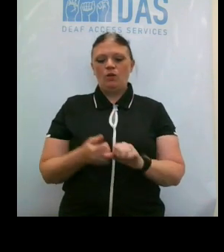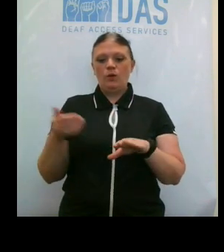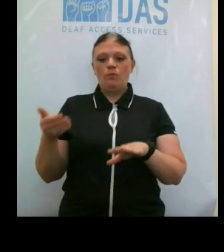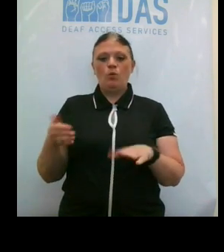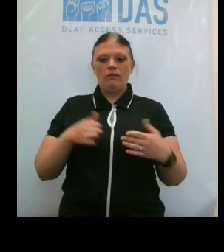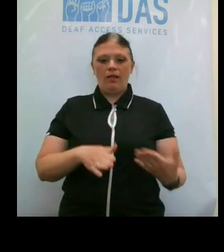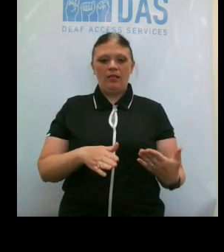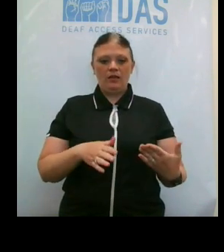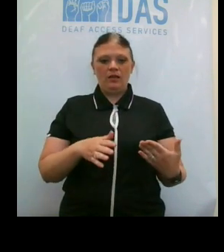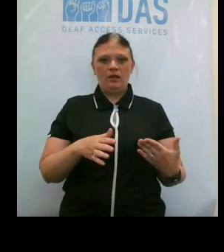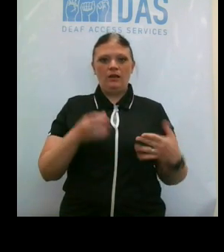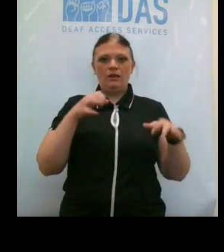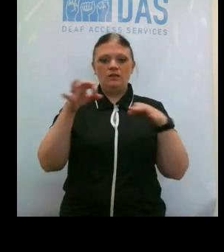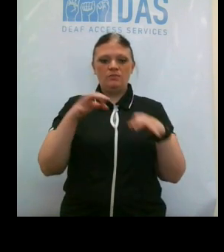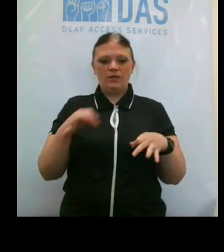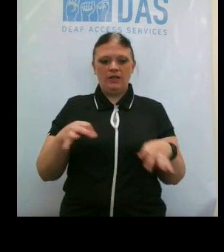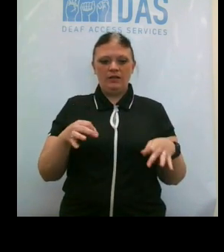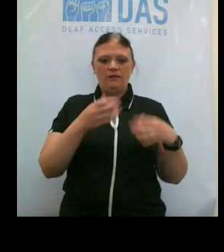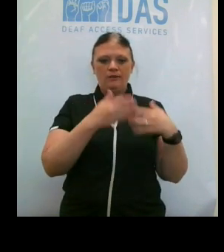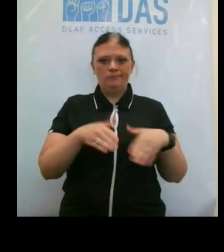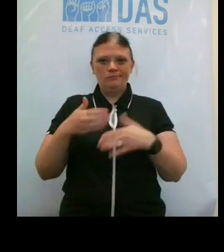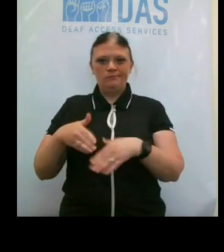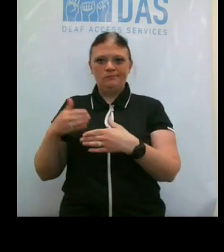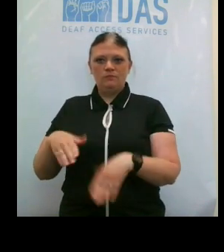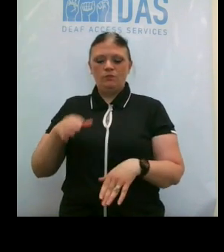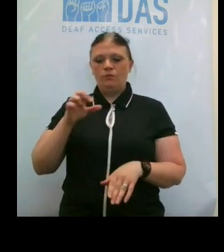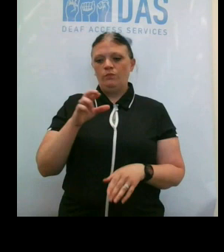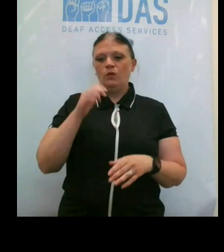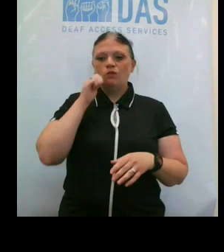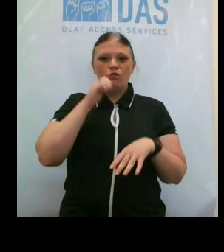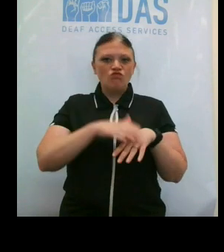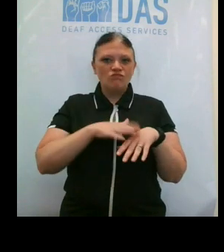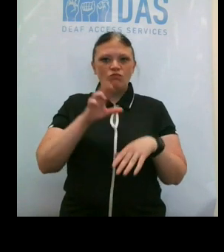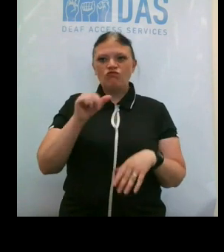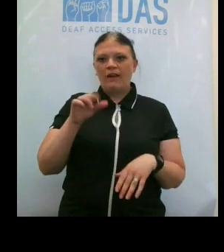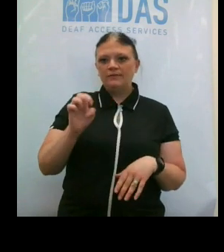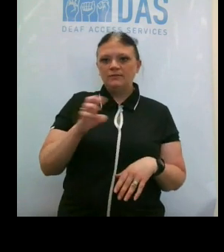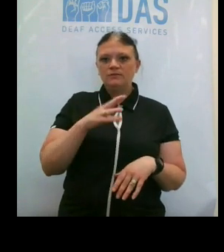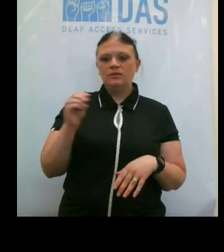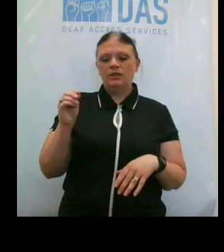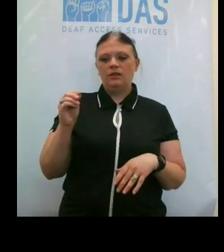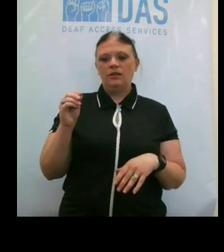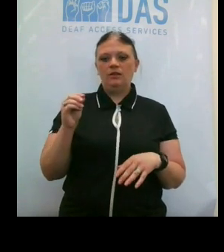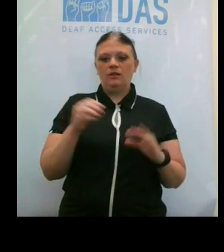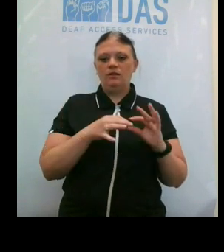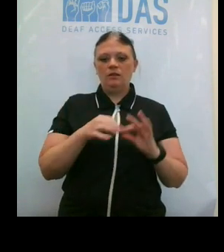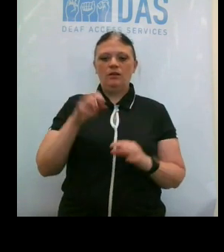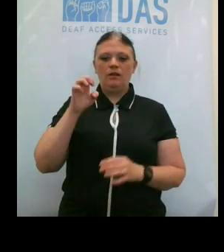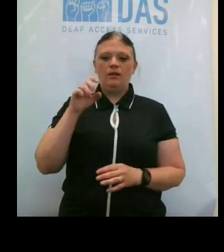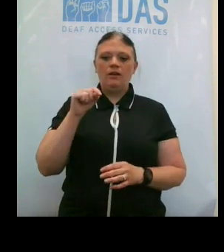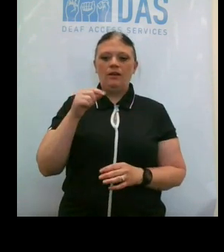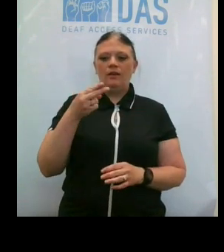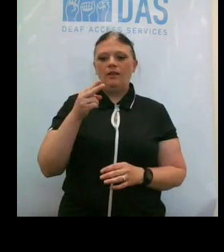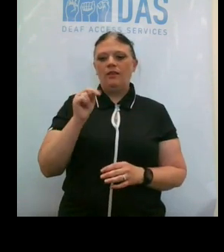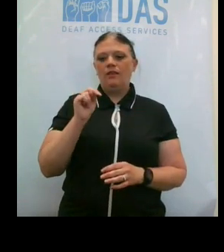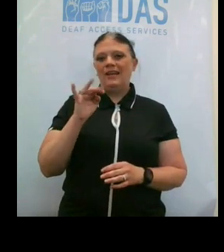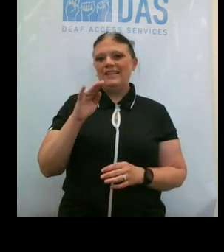and breaking down by race, as well as with regards to ethnicity